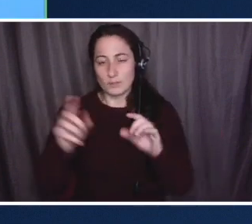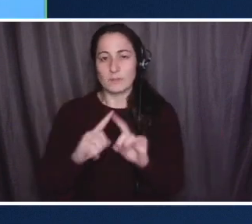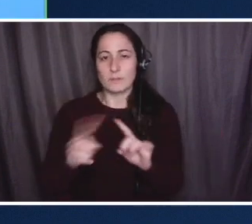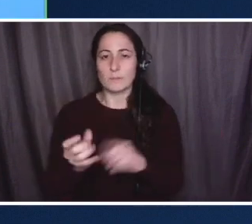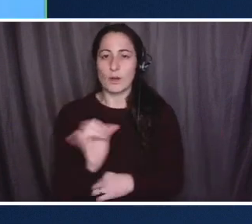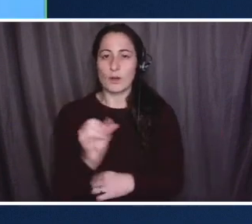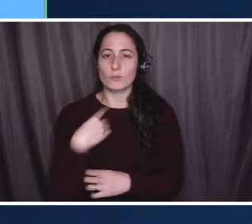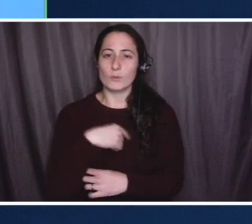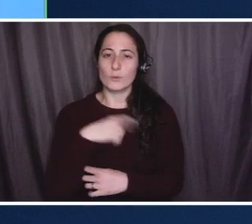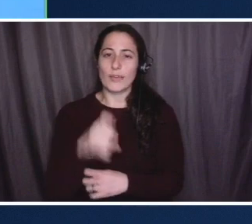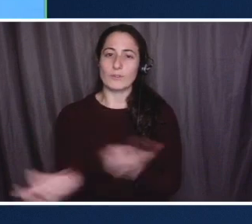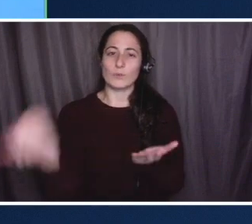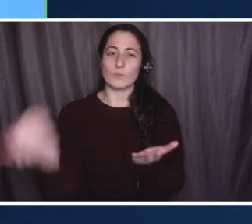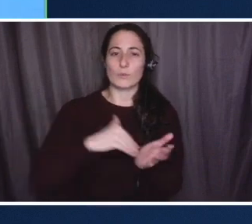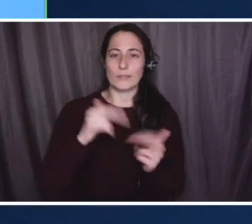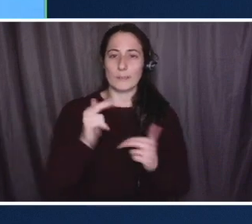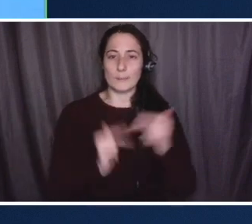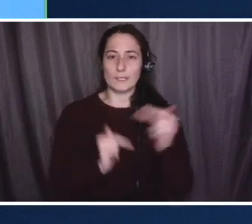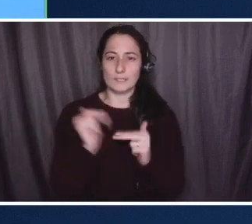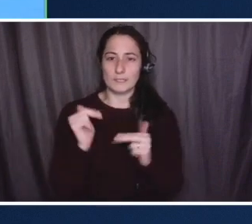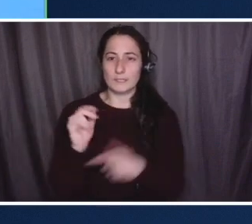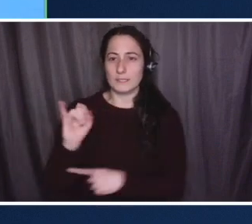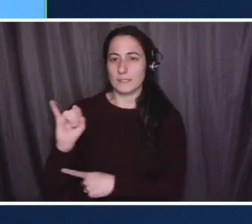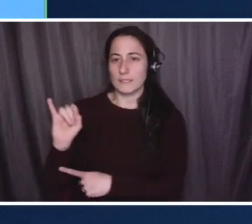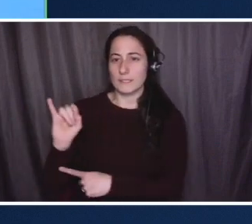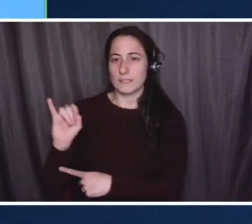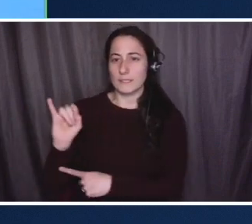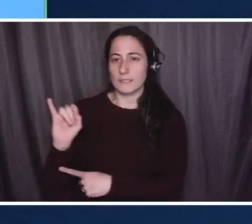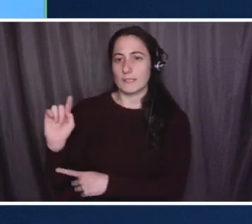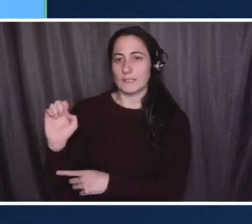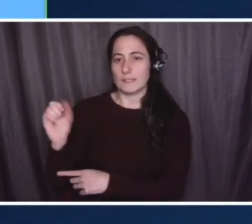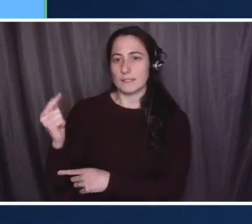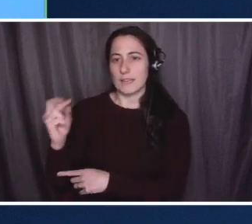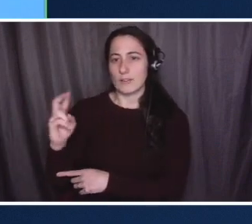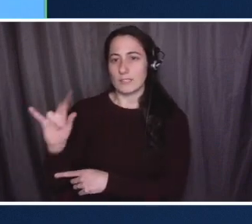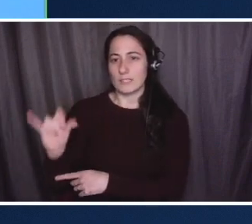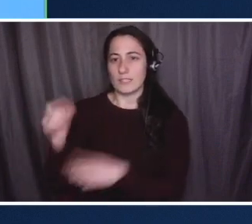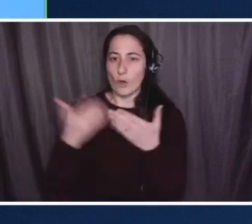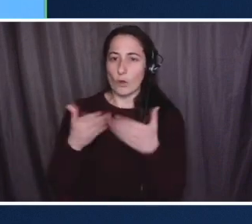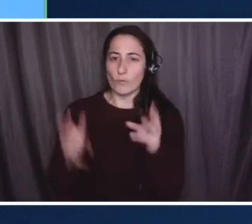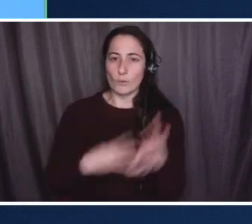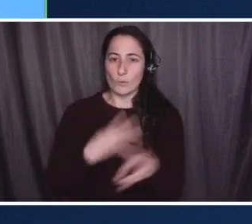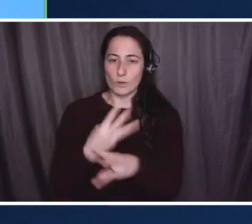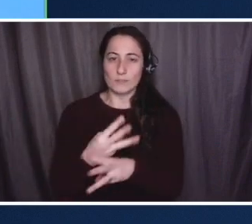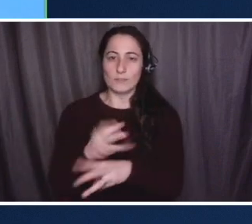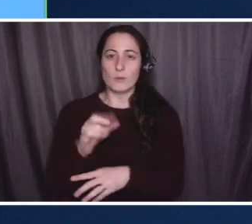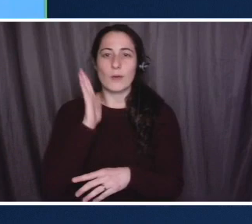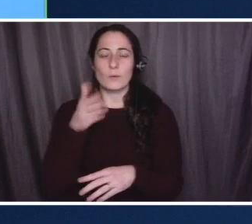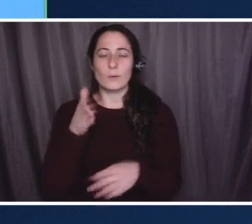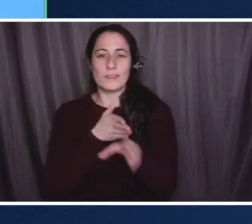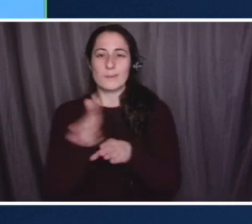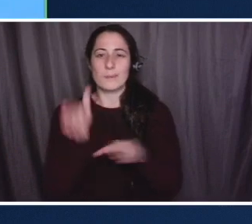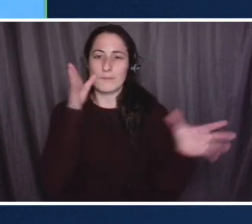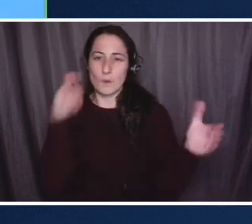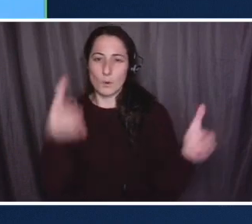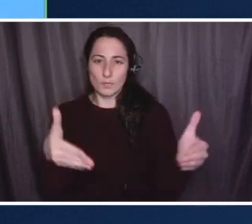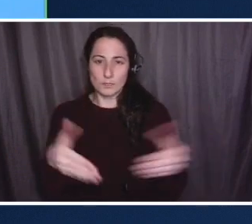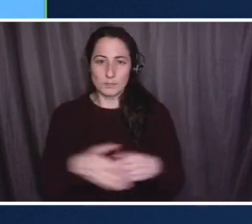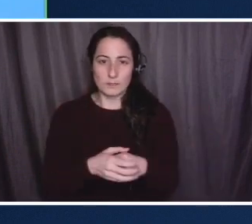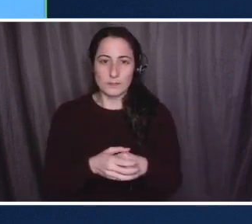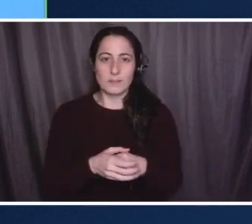rebuild integrity around the world and at all levels. So that will be the main focus. So we will have, you